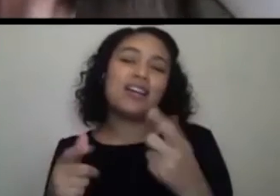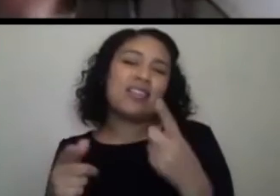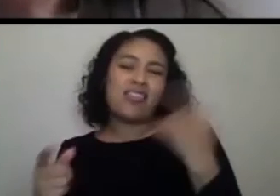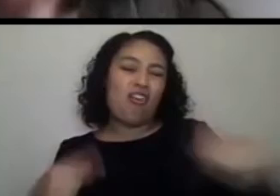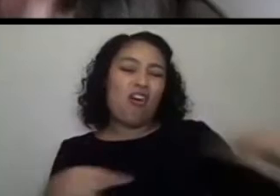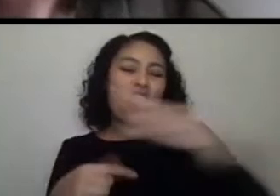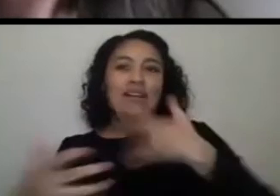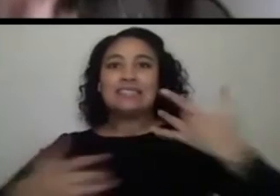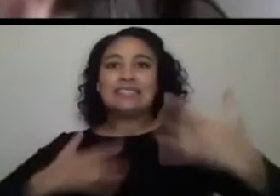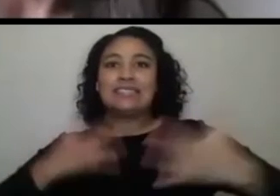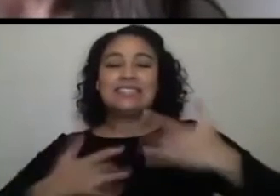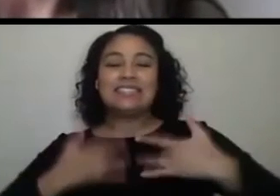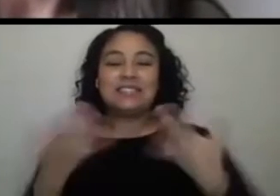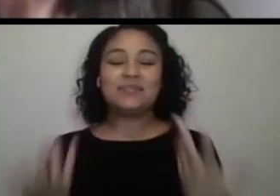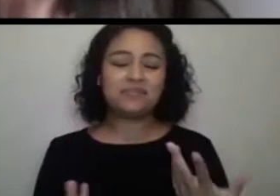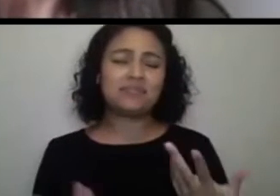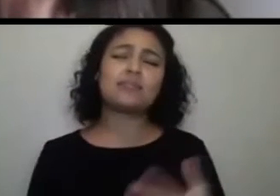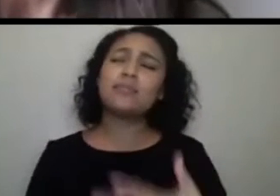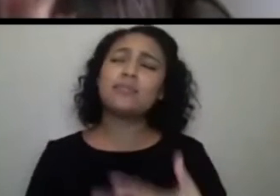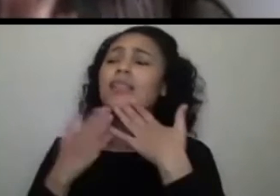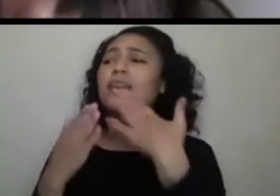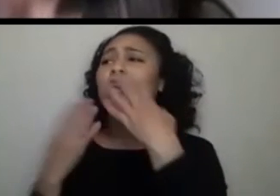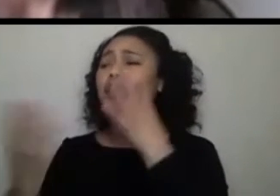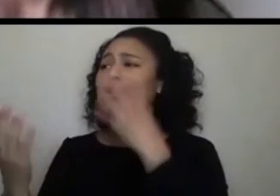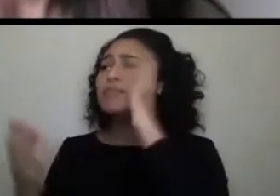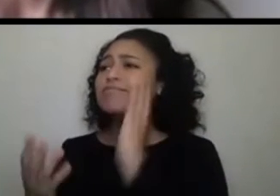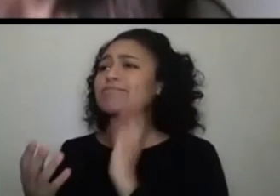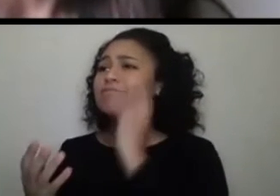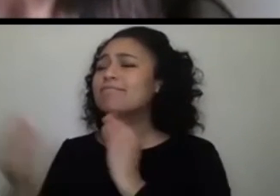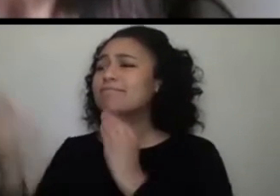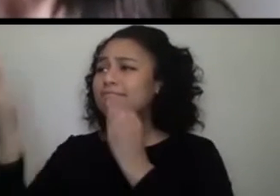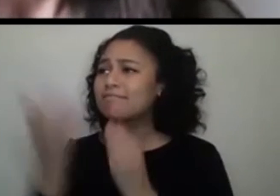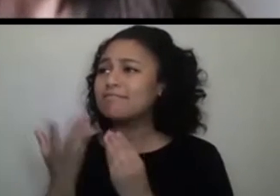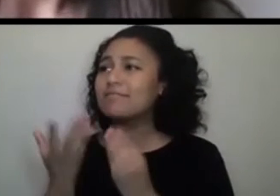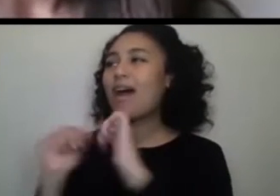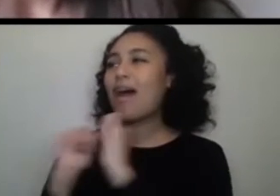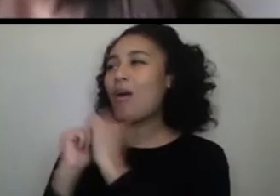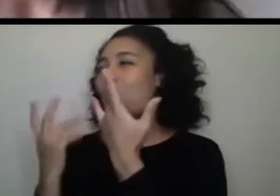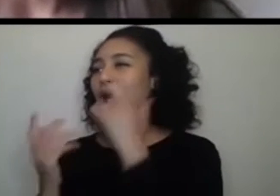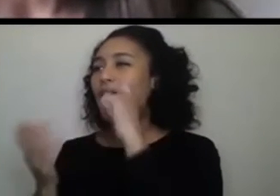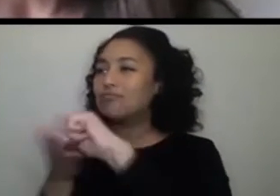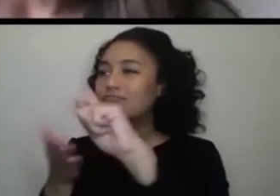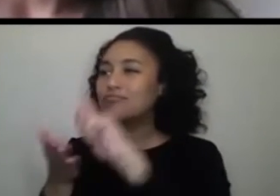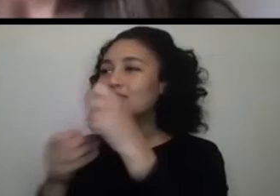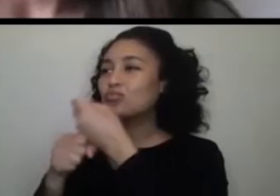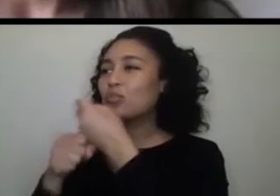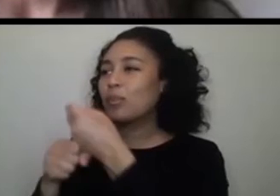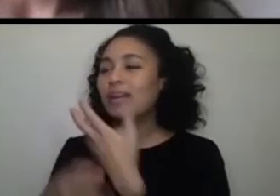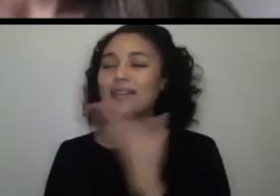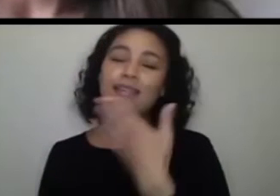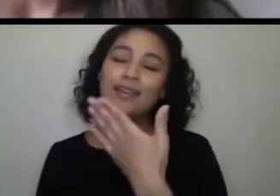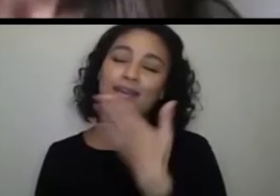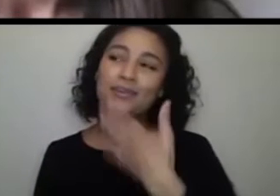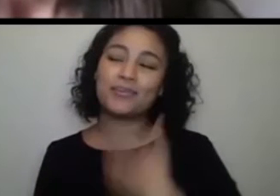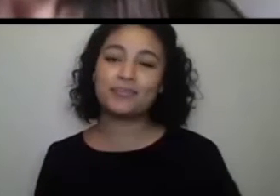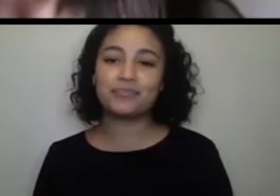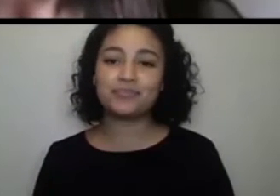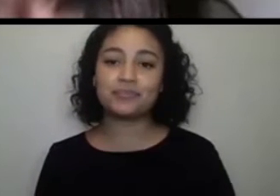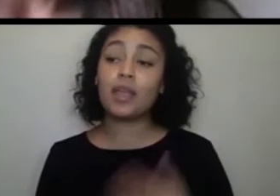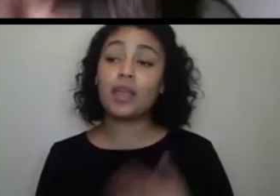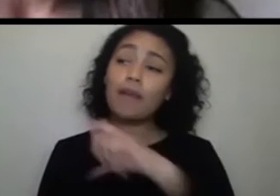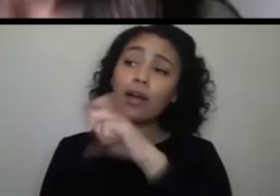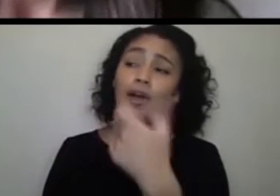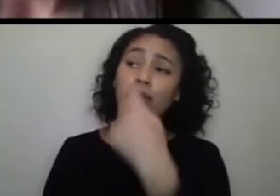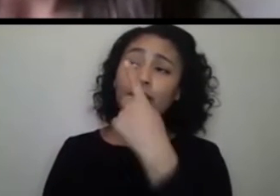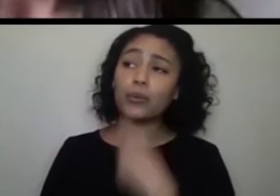behind that, why you create that book. Is really great to hear that. And we also got another question about does